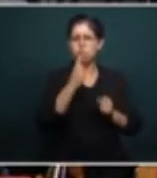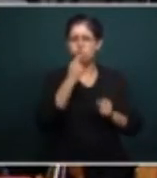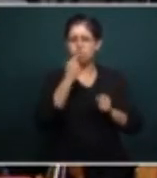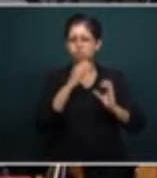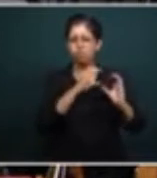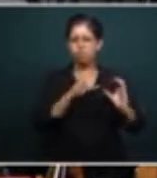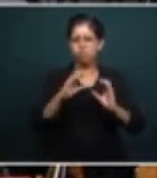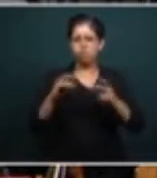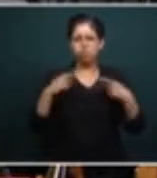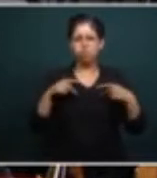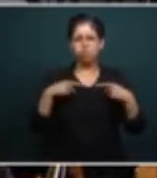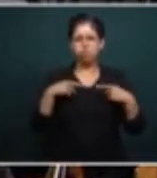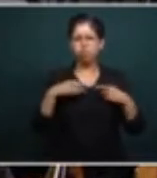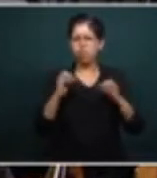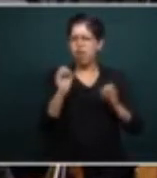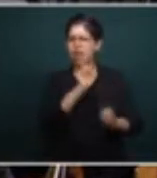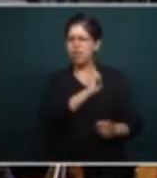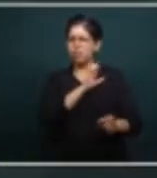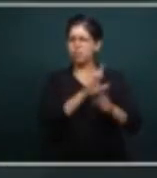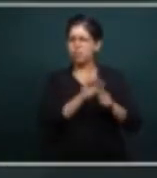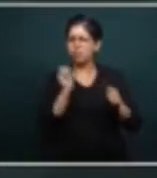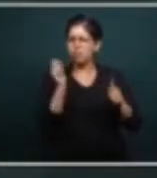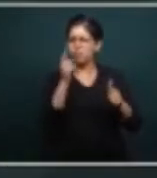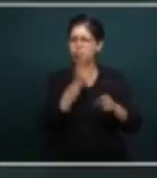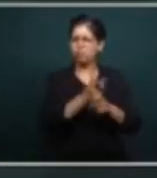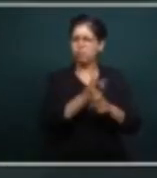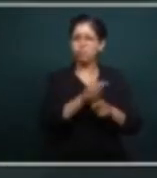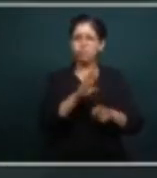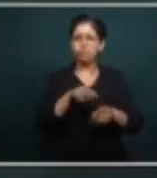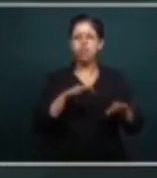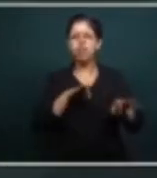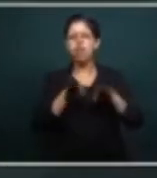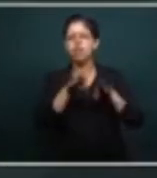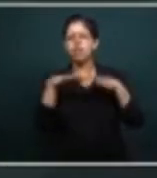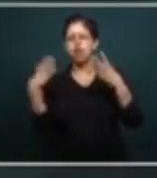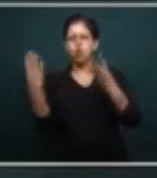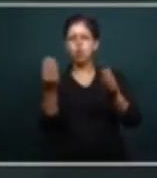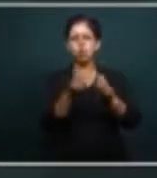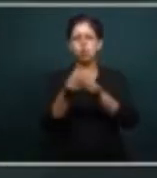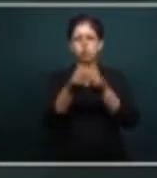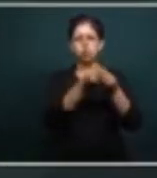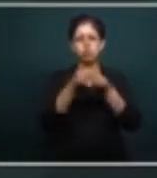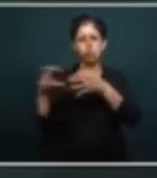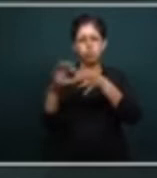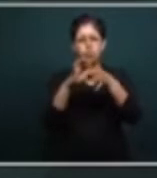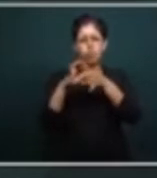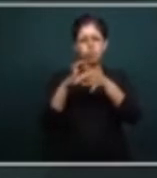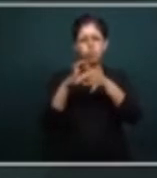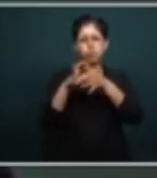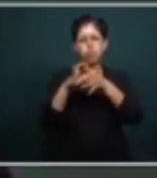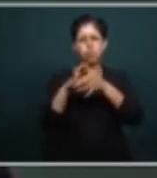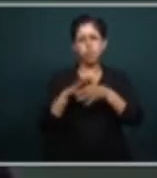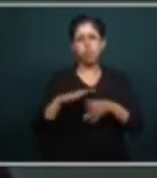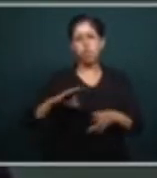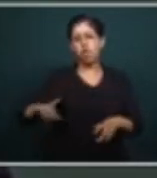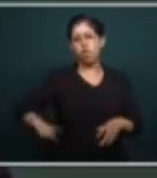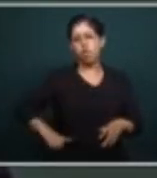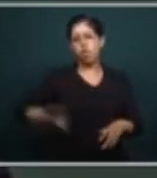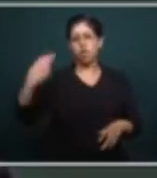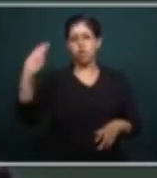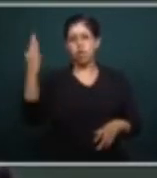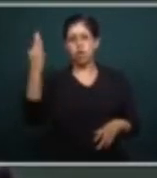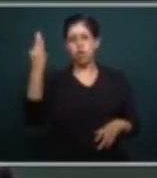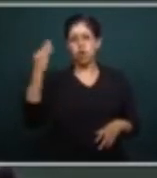related to the safety in Mexico and the coordinated work that is being done by the federal